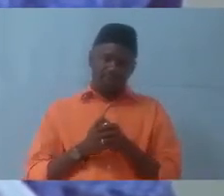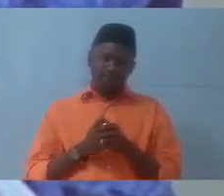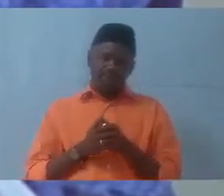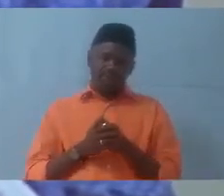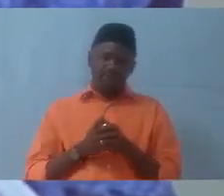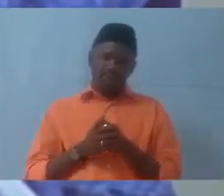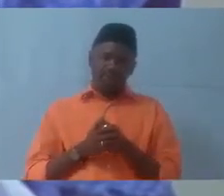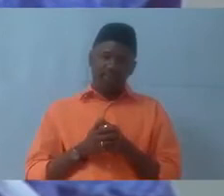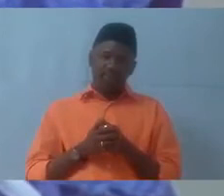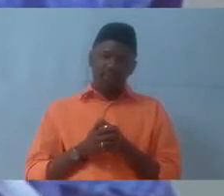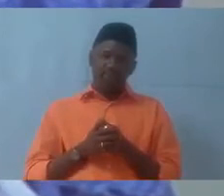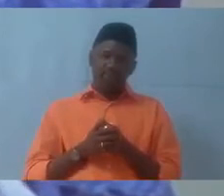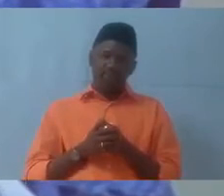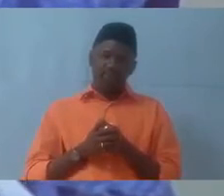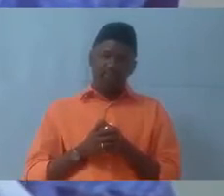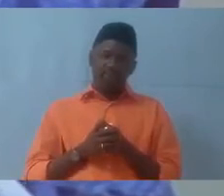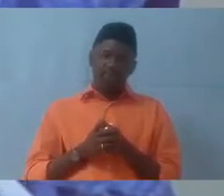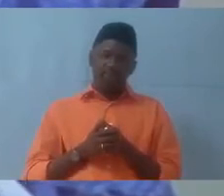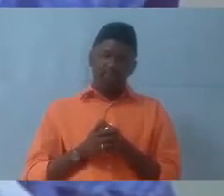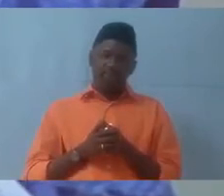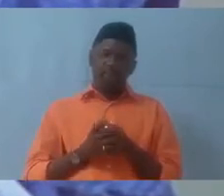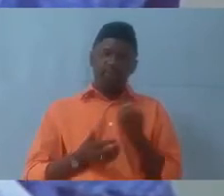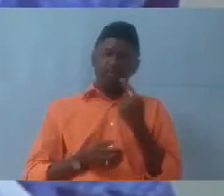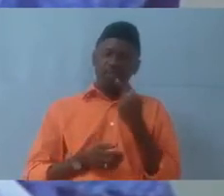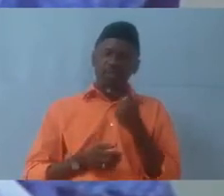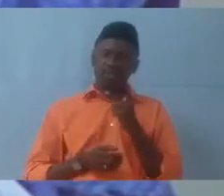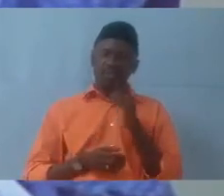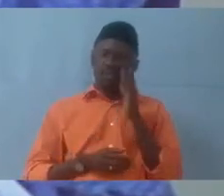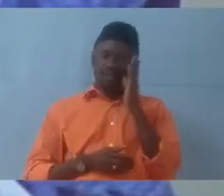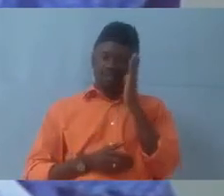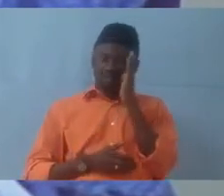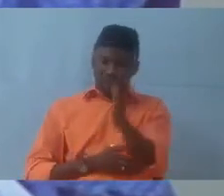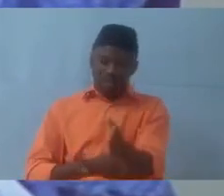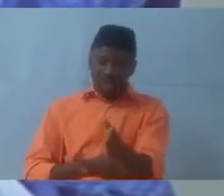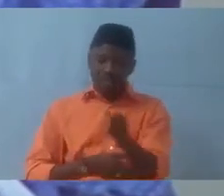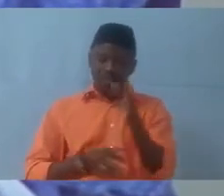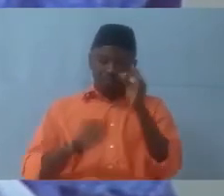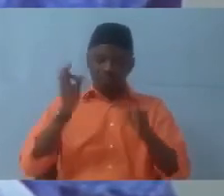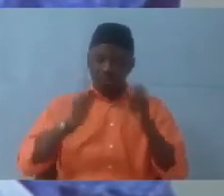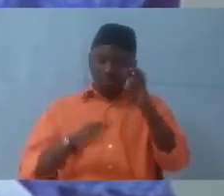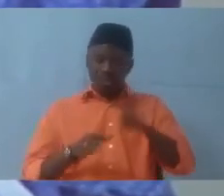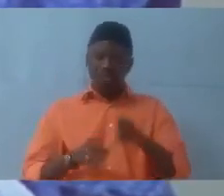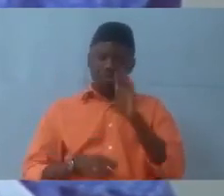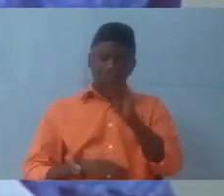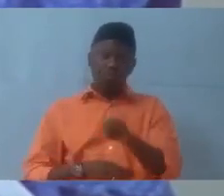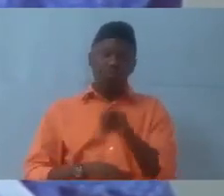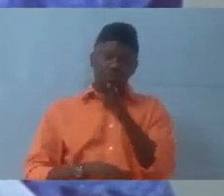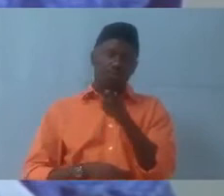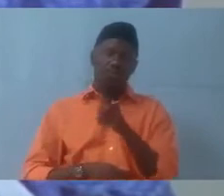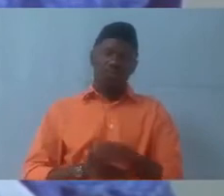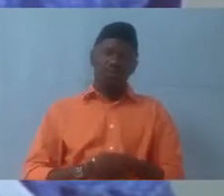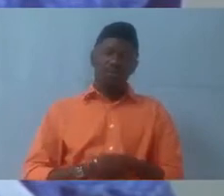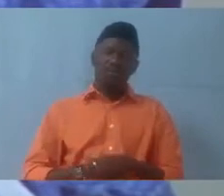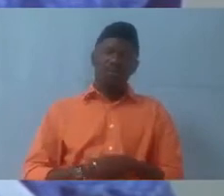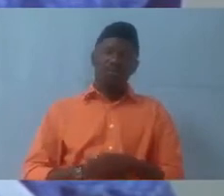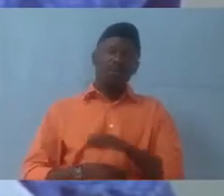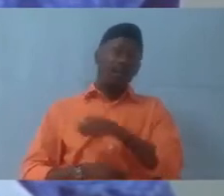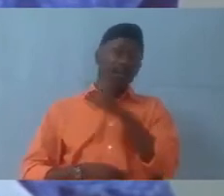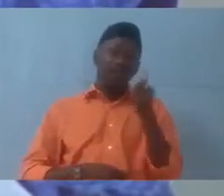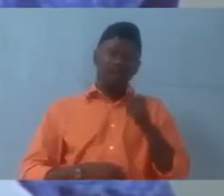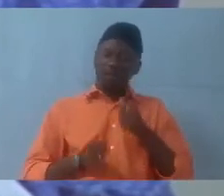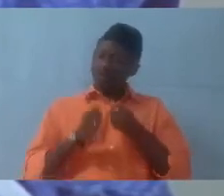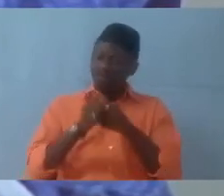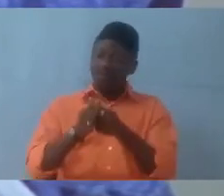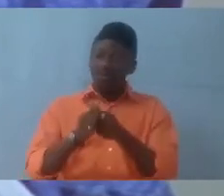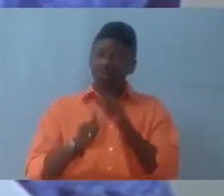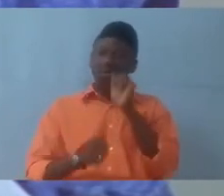Moy atté bu jup bi nga atté. It's only the correct judgment that you have done. Ak deugal sa wajur yi liñ la wax